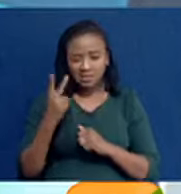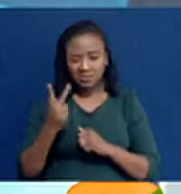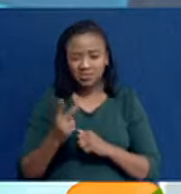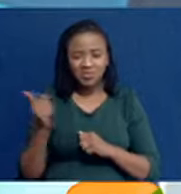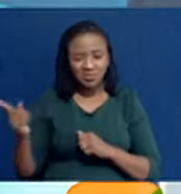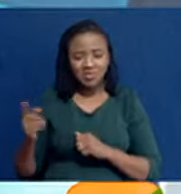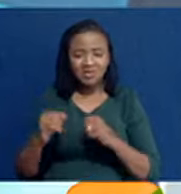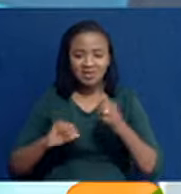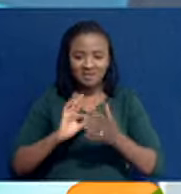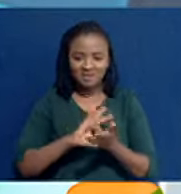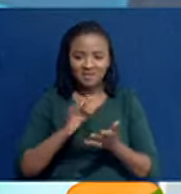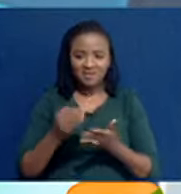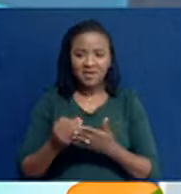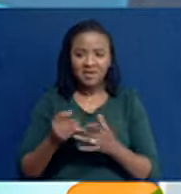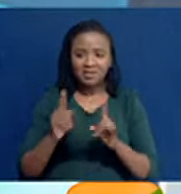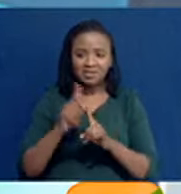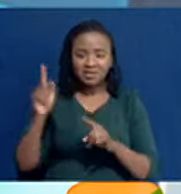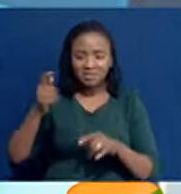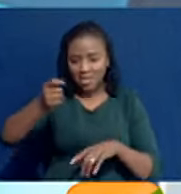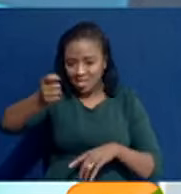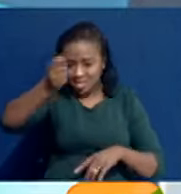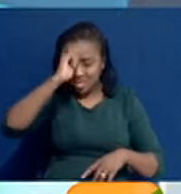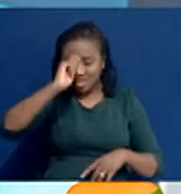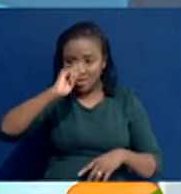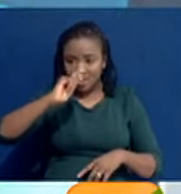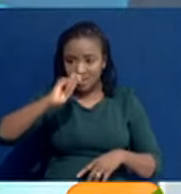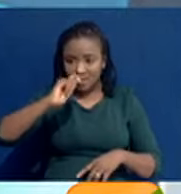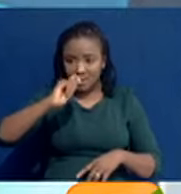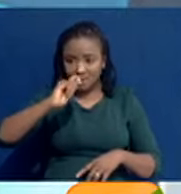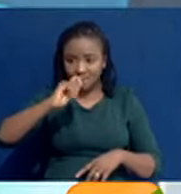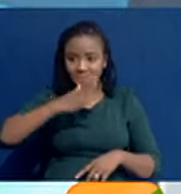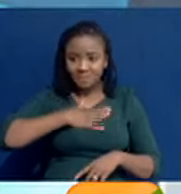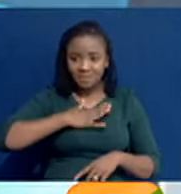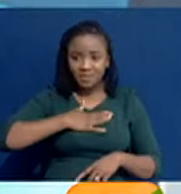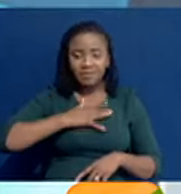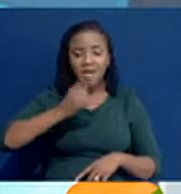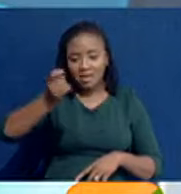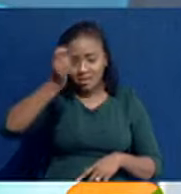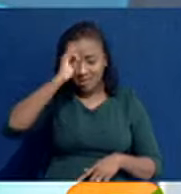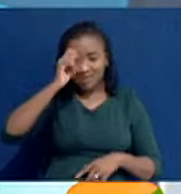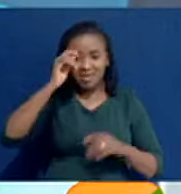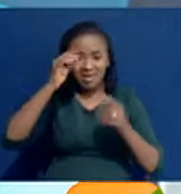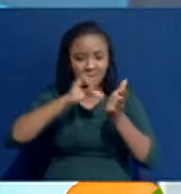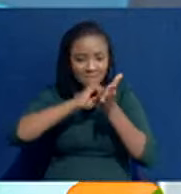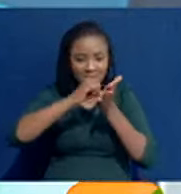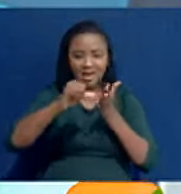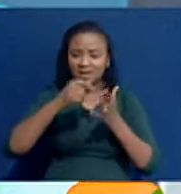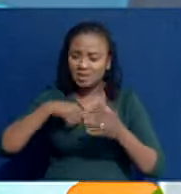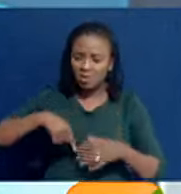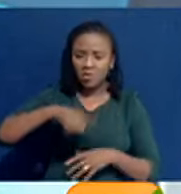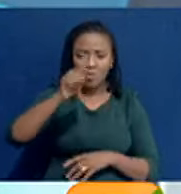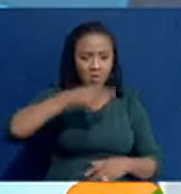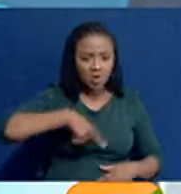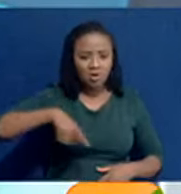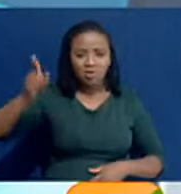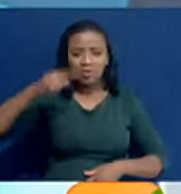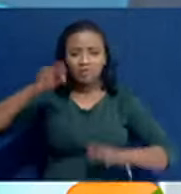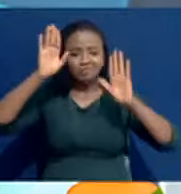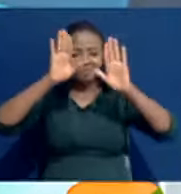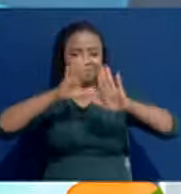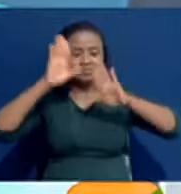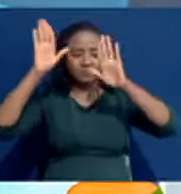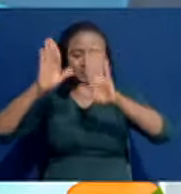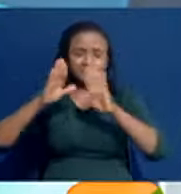in, he wore my cap. You know, he was donning my cap and campaigning for me. Even in the book, you see him